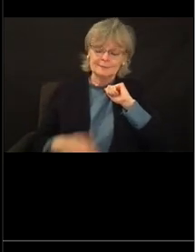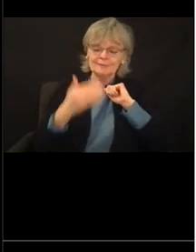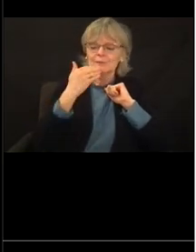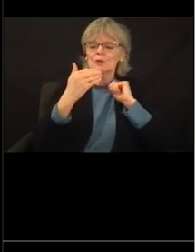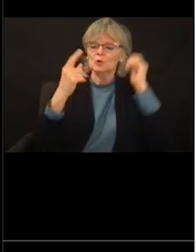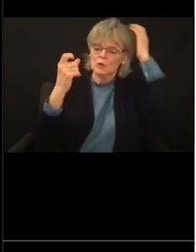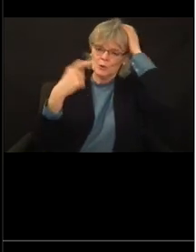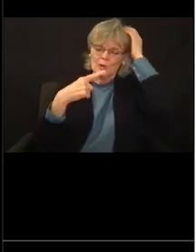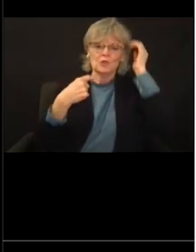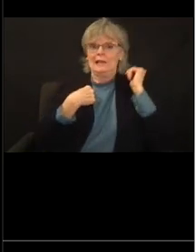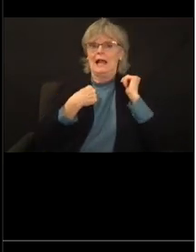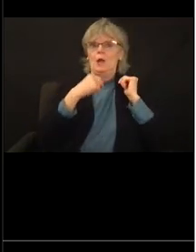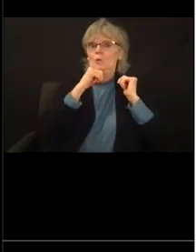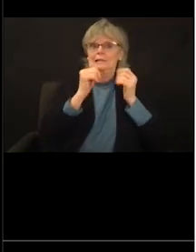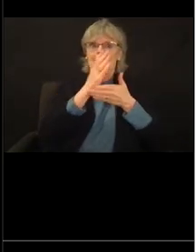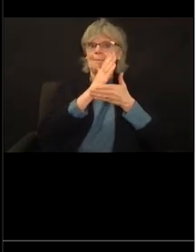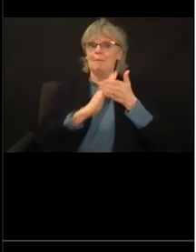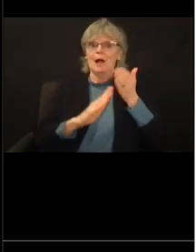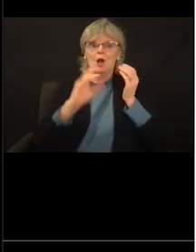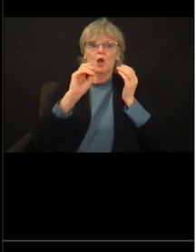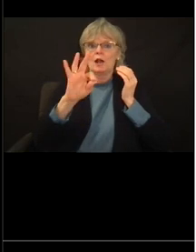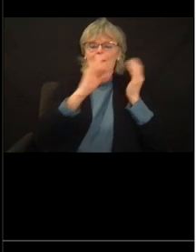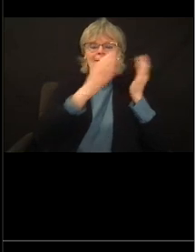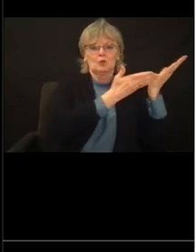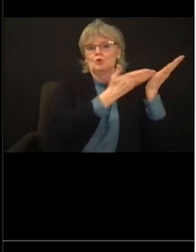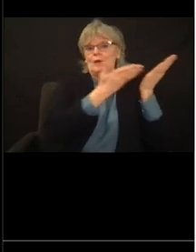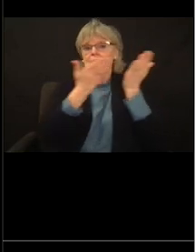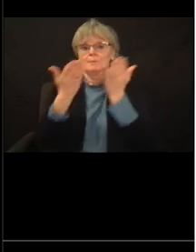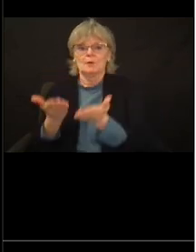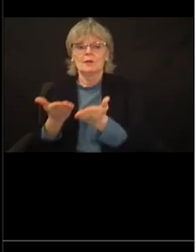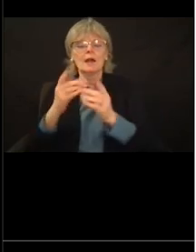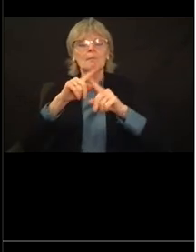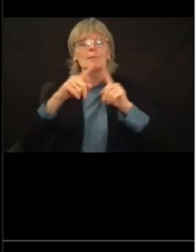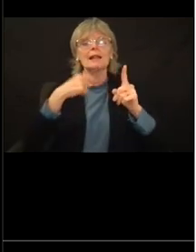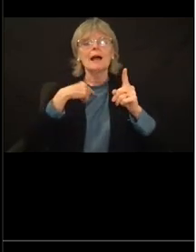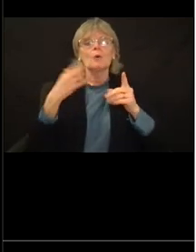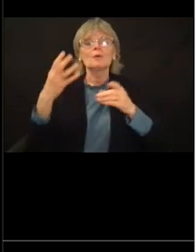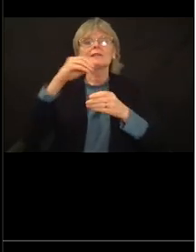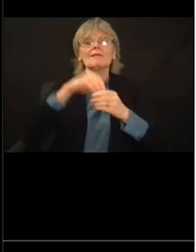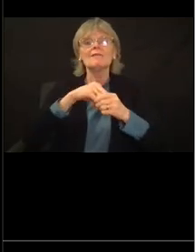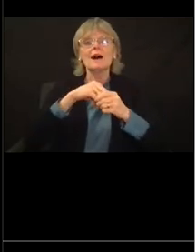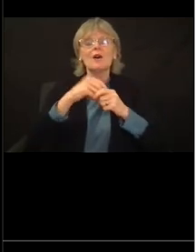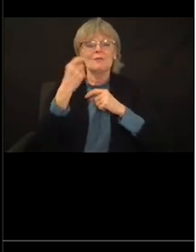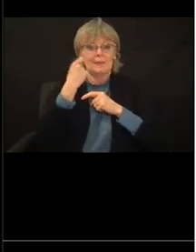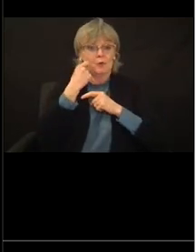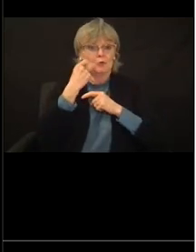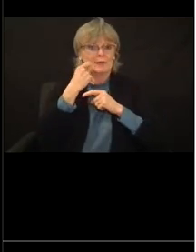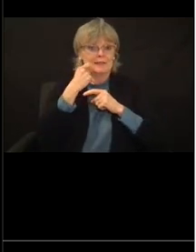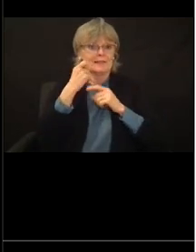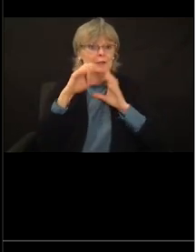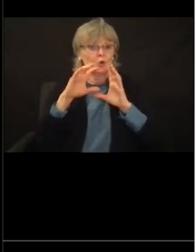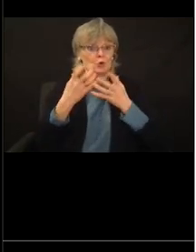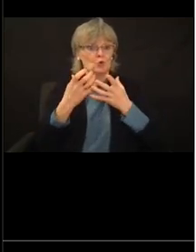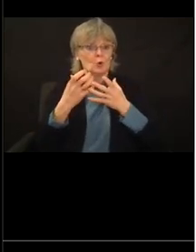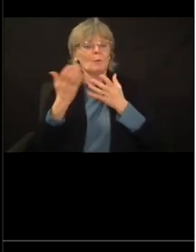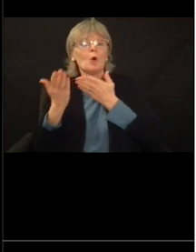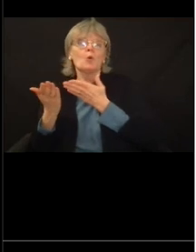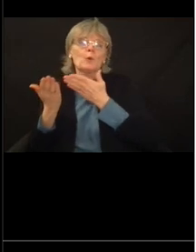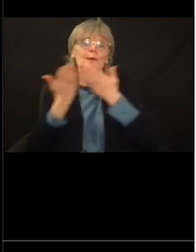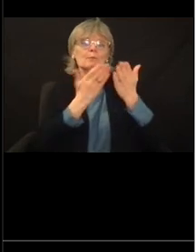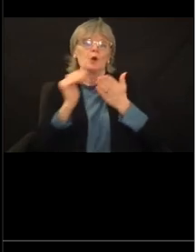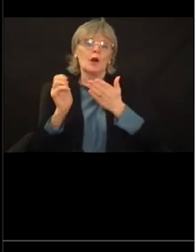wasn't part of that transportation, but I was involved in our most recent cohort of patients when they went back to the Northwestern